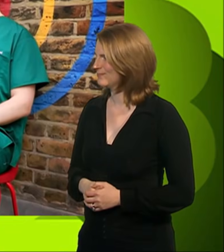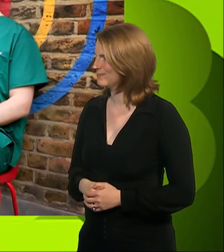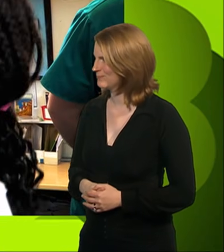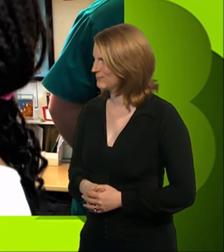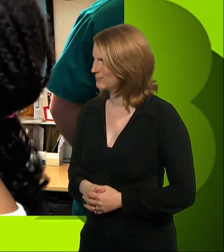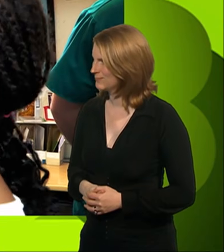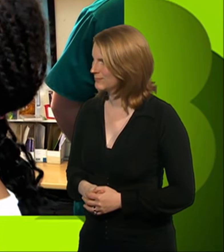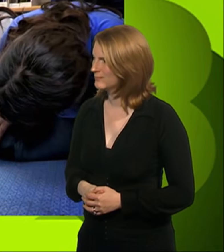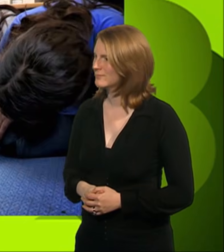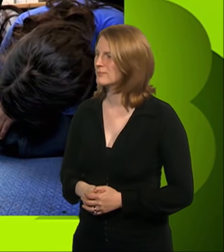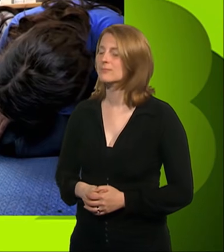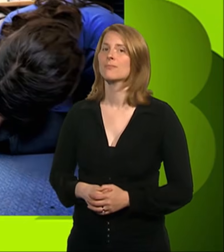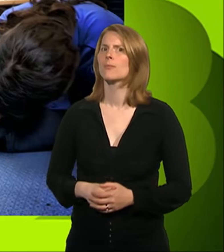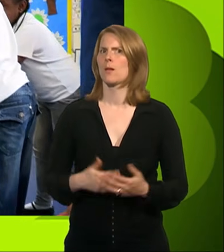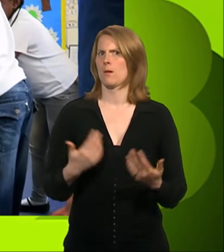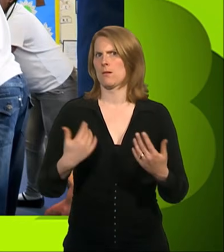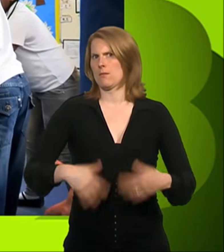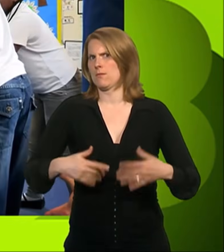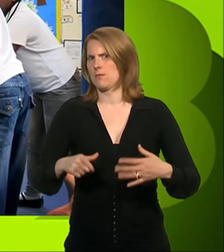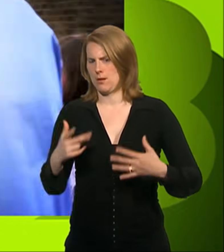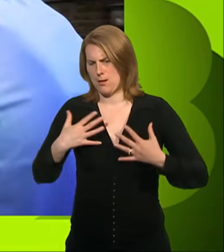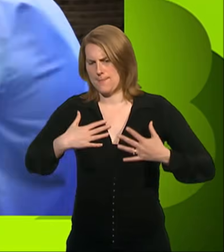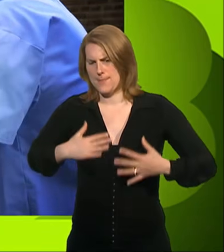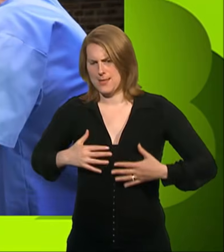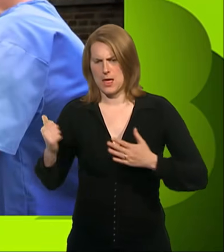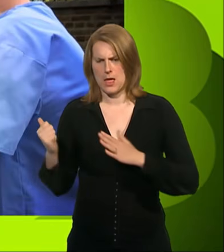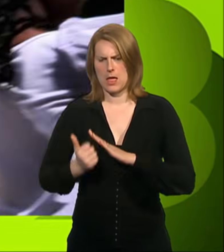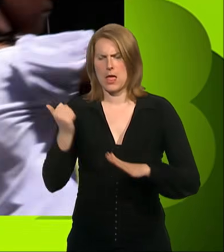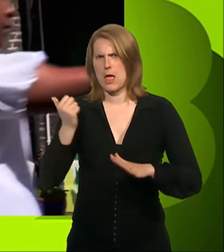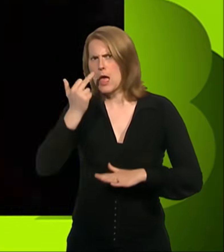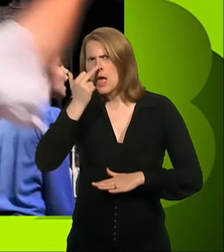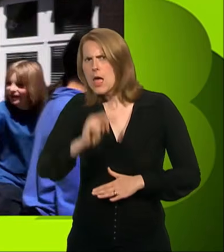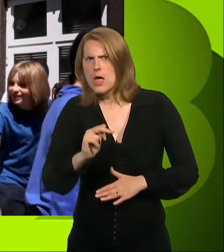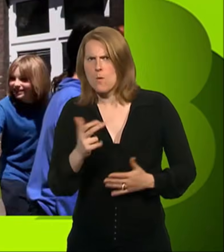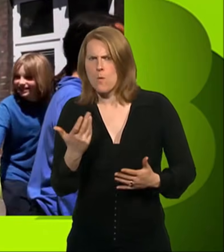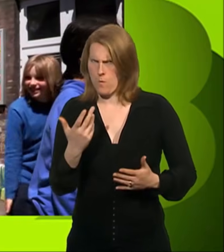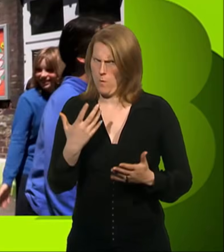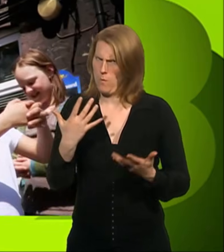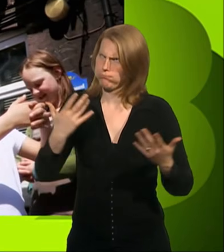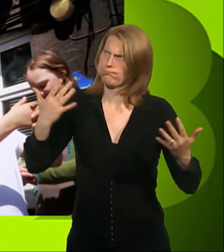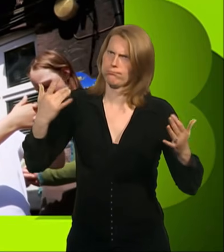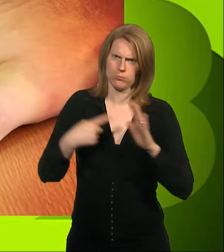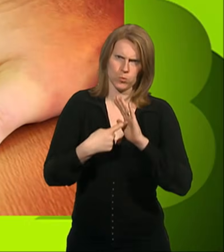We've got loads of amazing body tricks to show you. Want to find out how to stop your